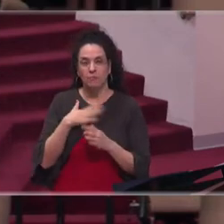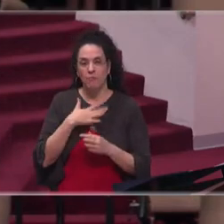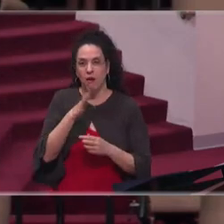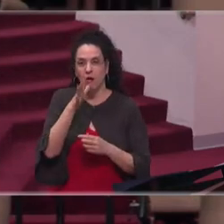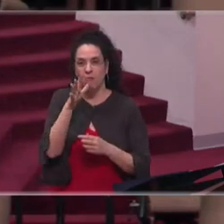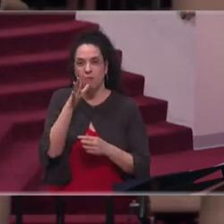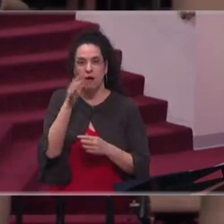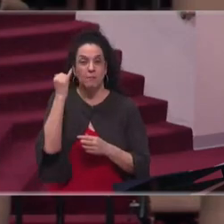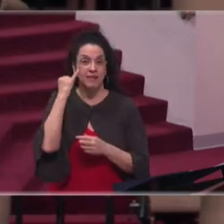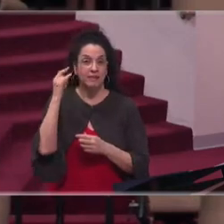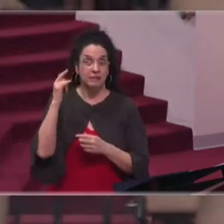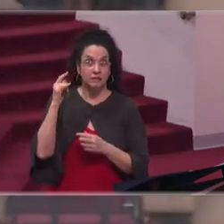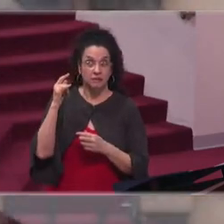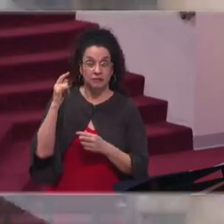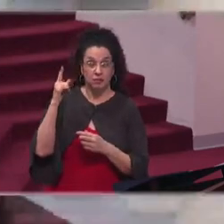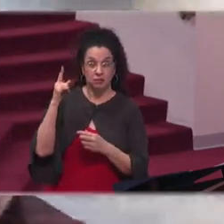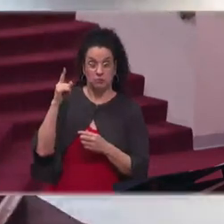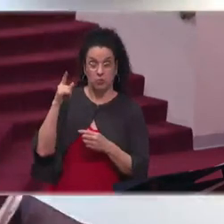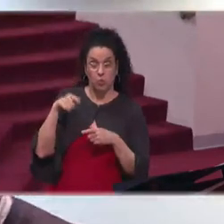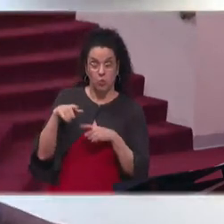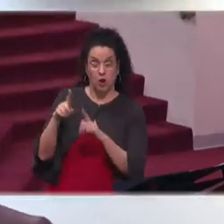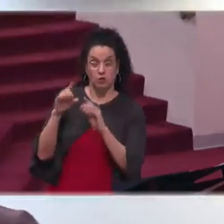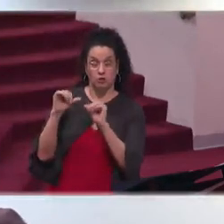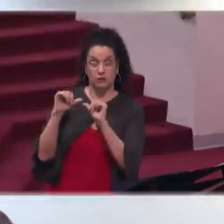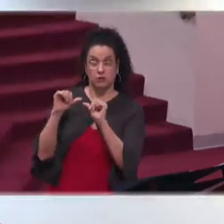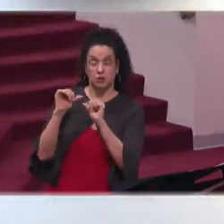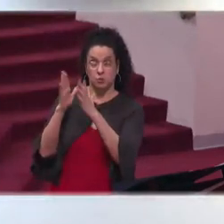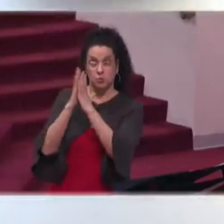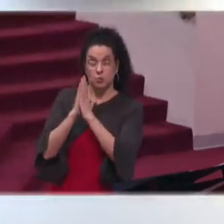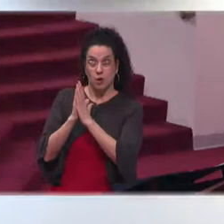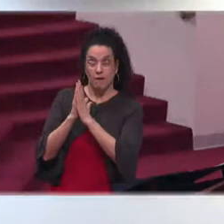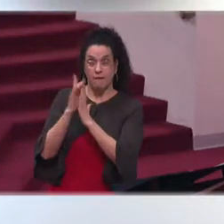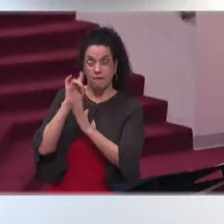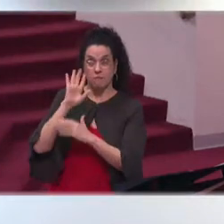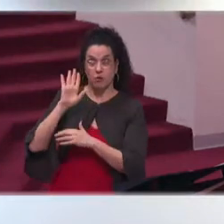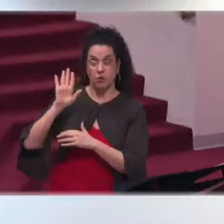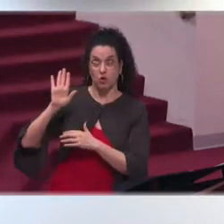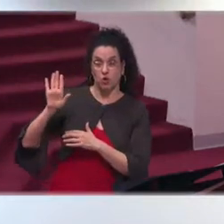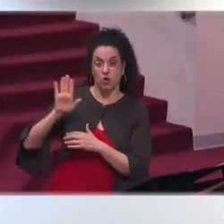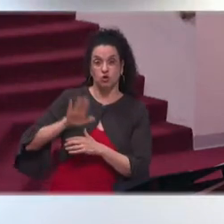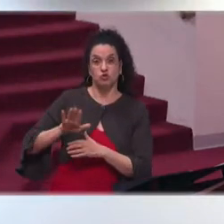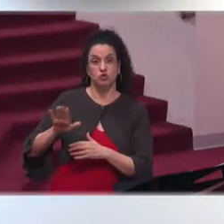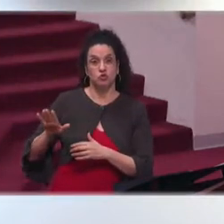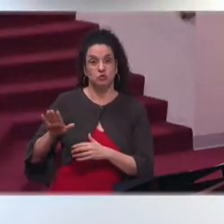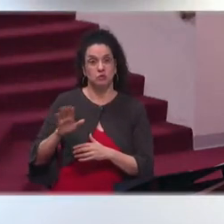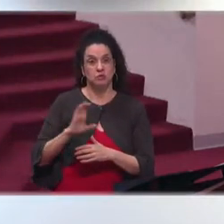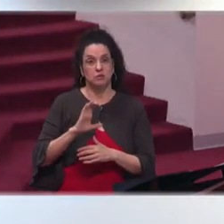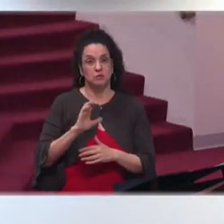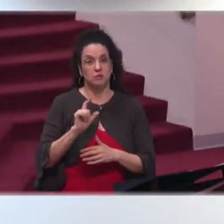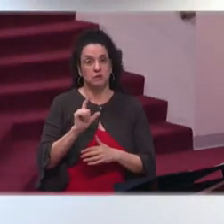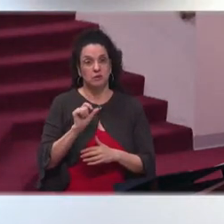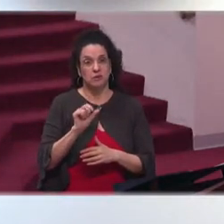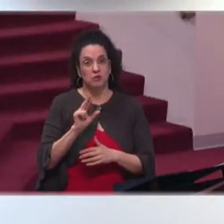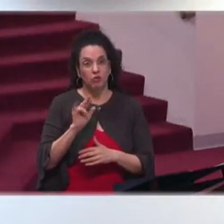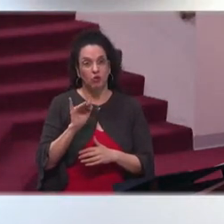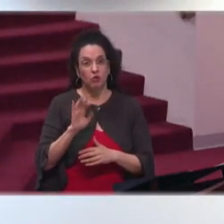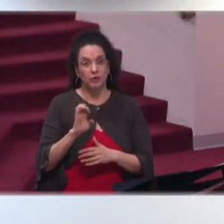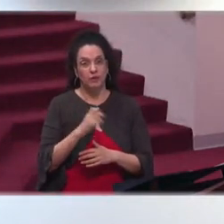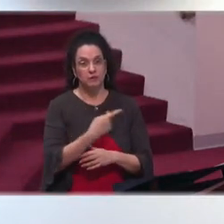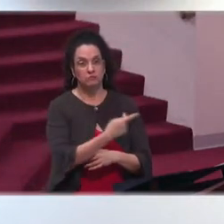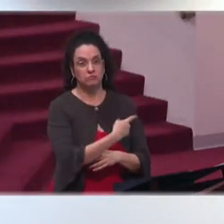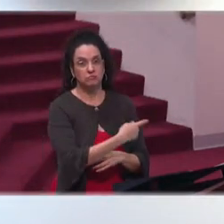she continues to pray for her children. Then Clarice and I, we pray for our